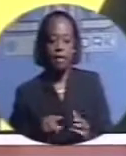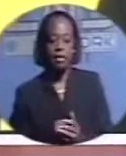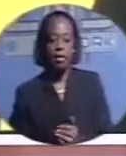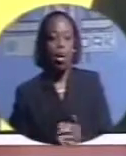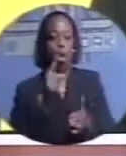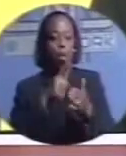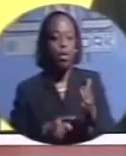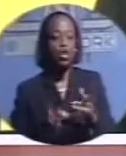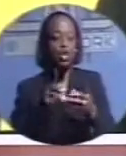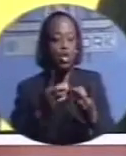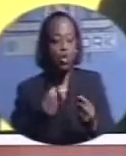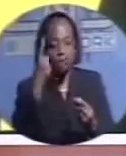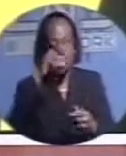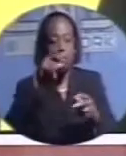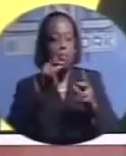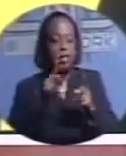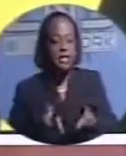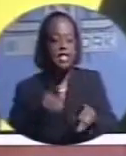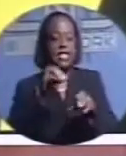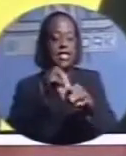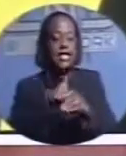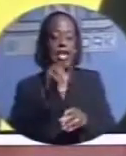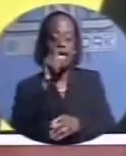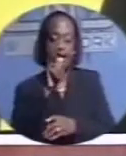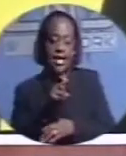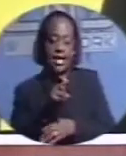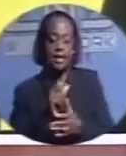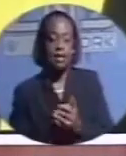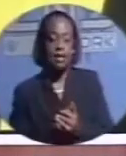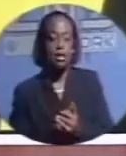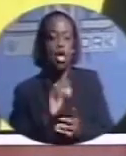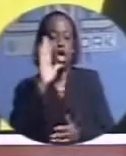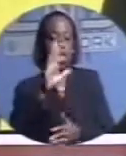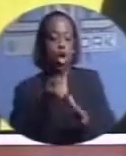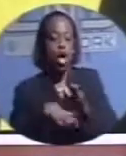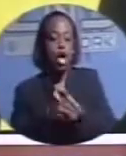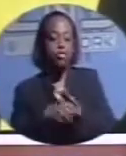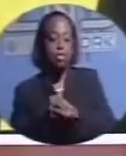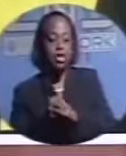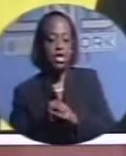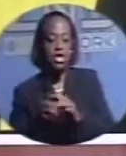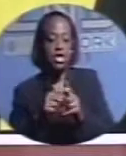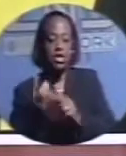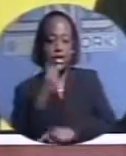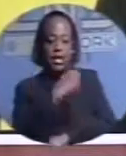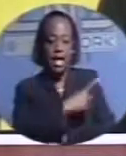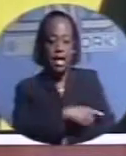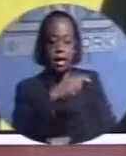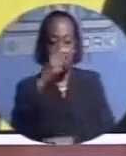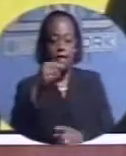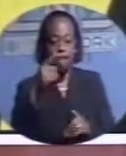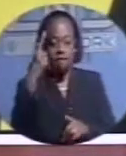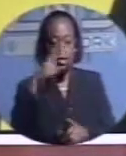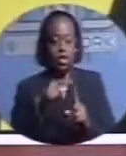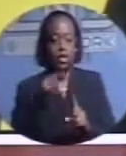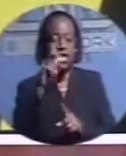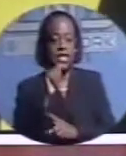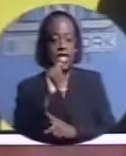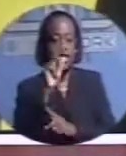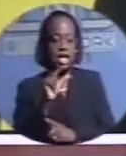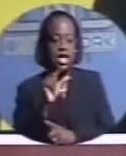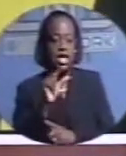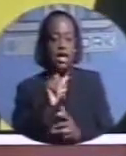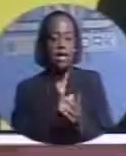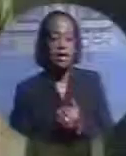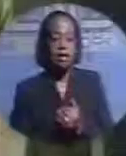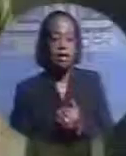for persons in need. And your contribution today, certainly to TG Glover, speaks volumes of what everyone in our community can